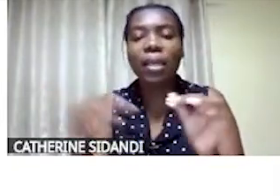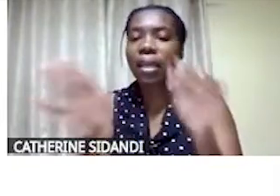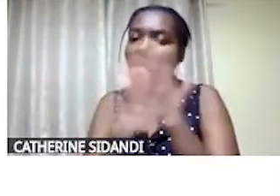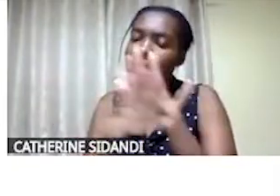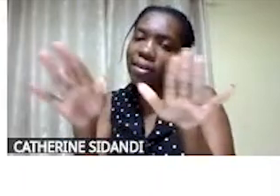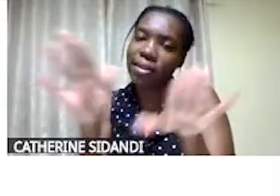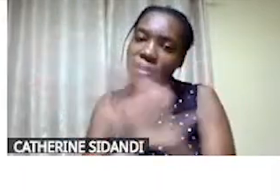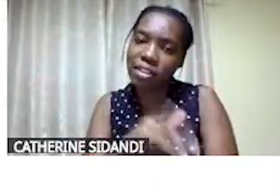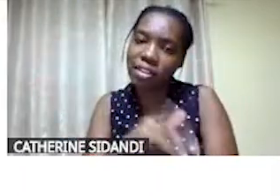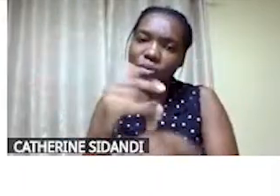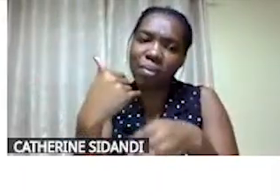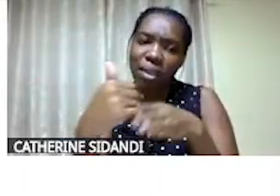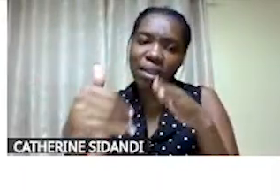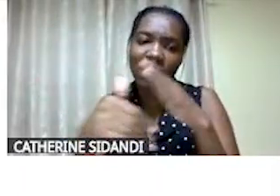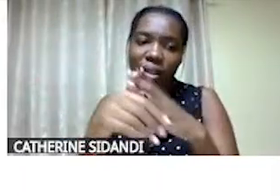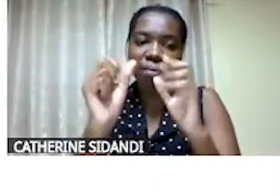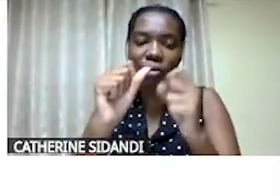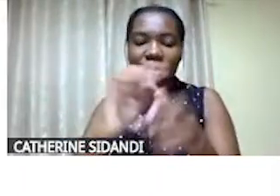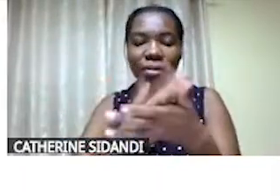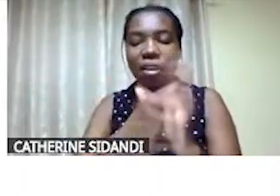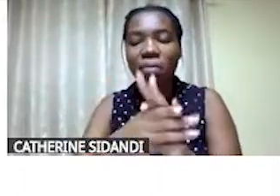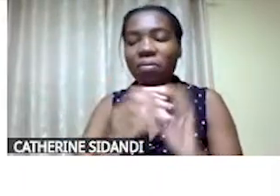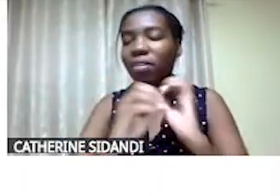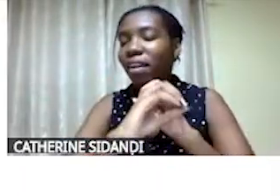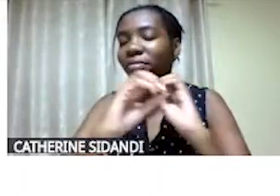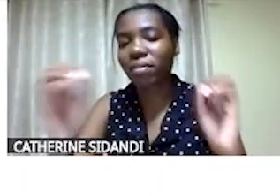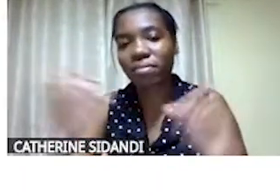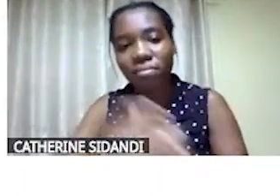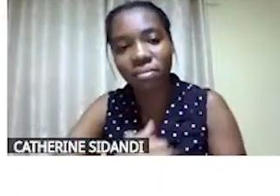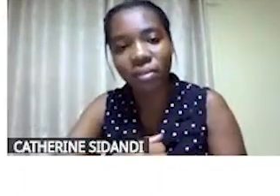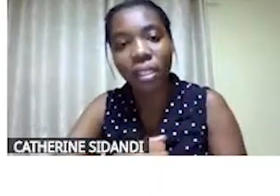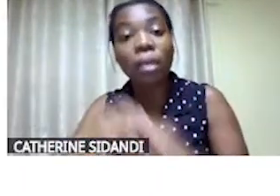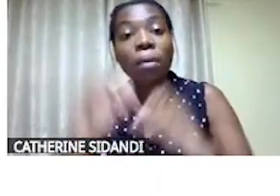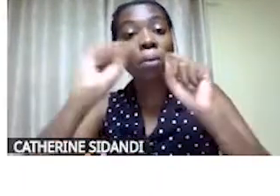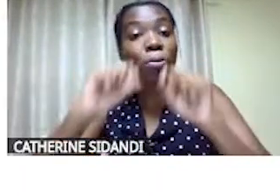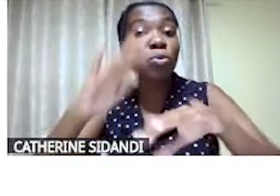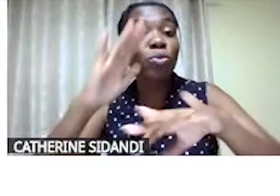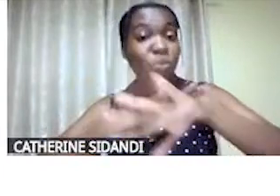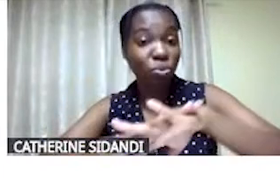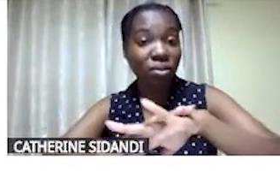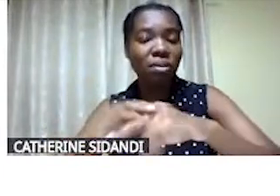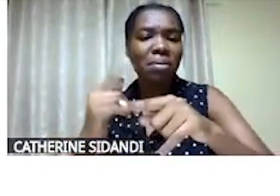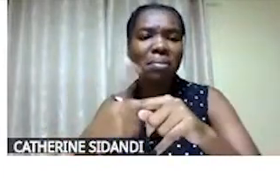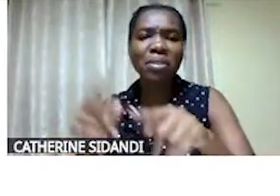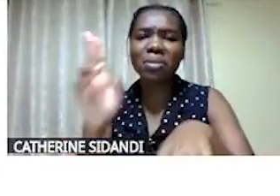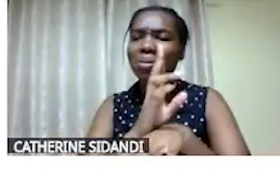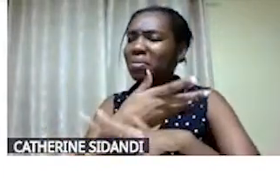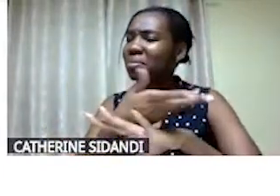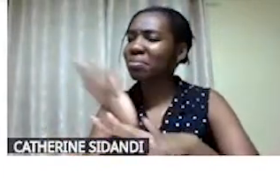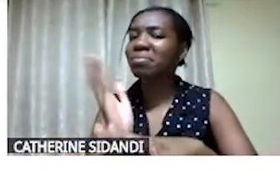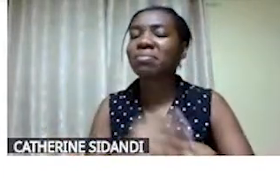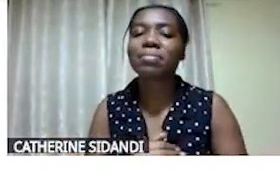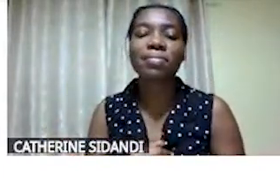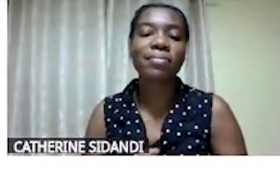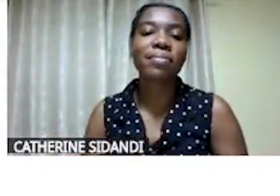built becomes nothing. Yeah, it's good, but it's useless. You have to be making sales. So the last